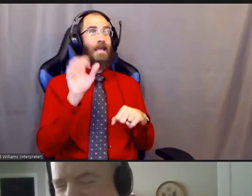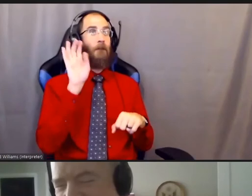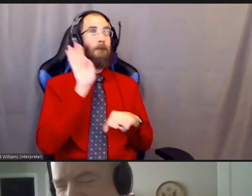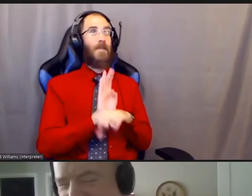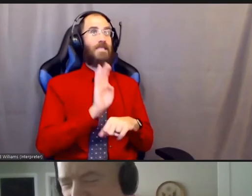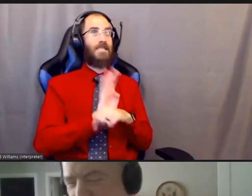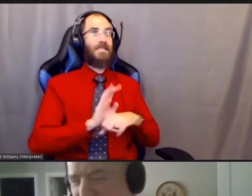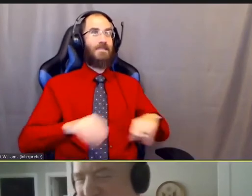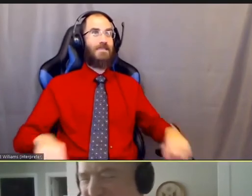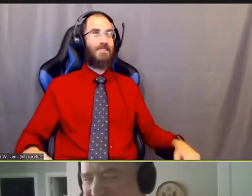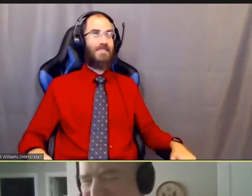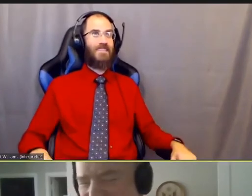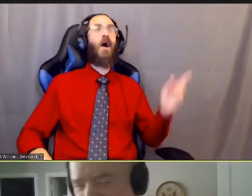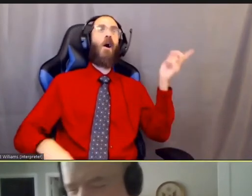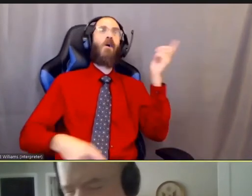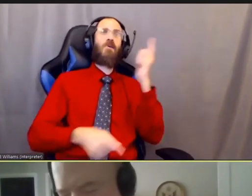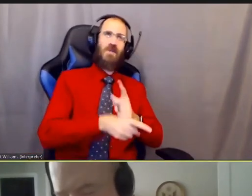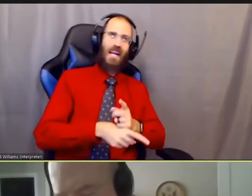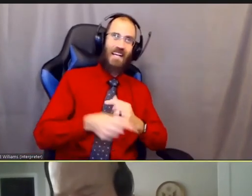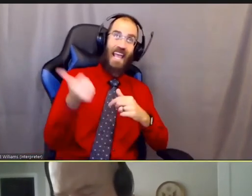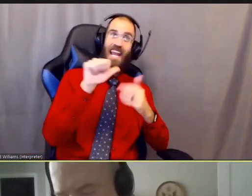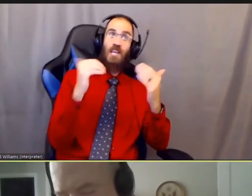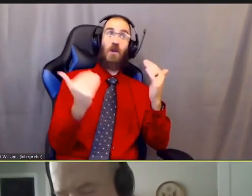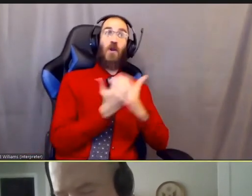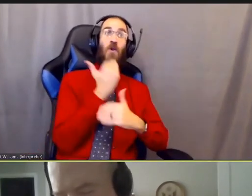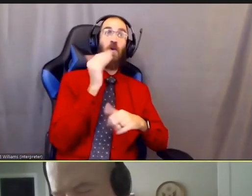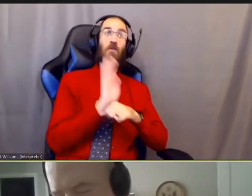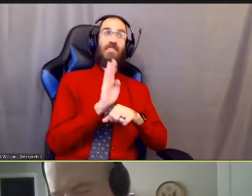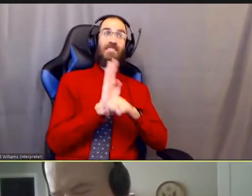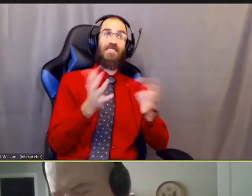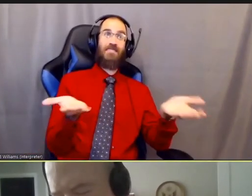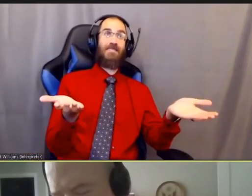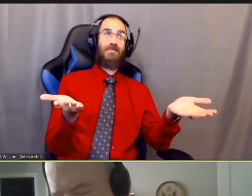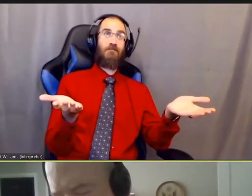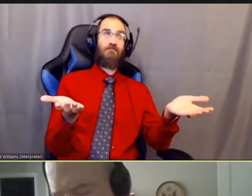Ah, yes, any new business? Is there any new business?